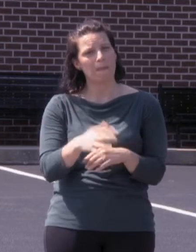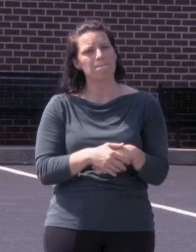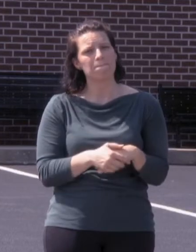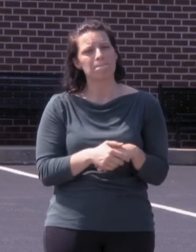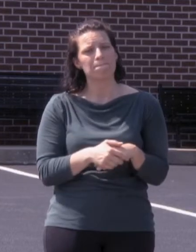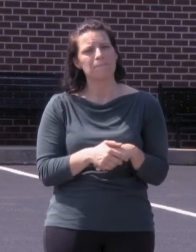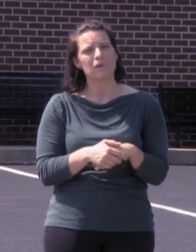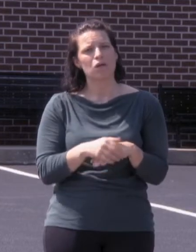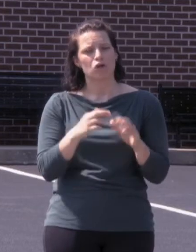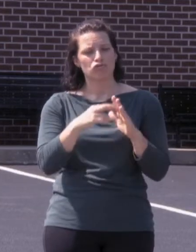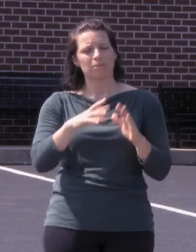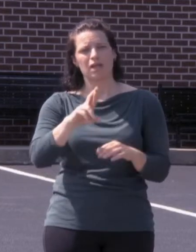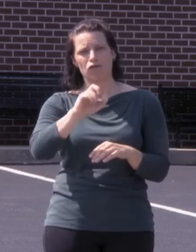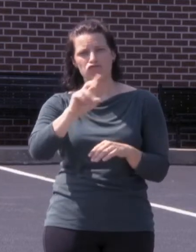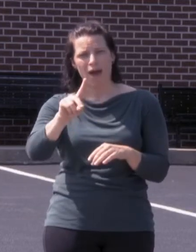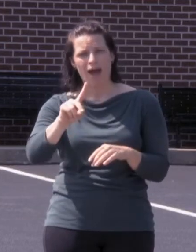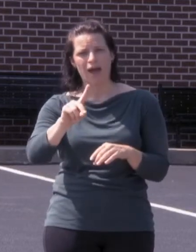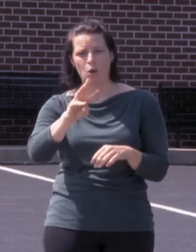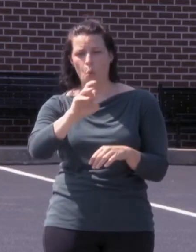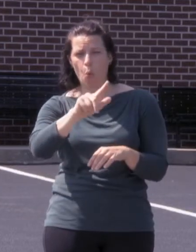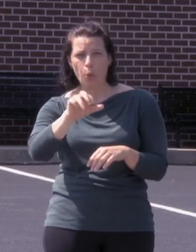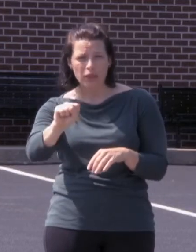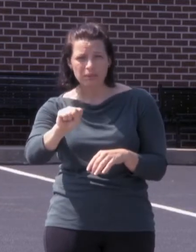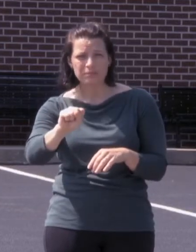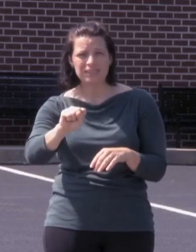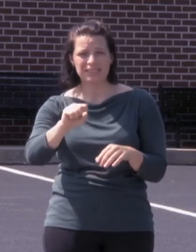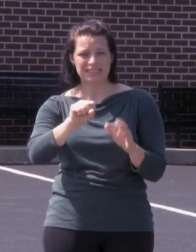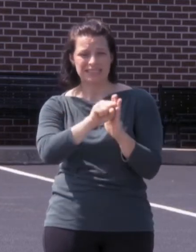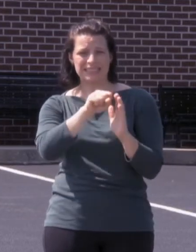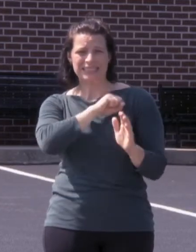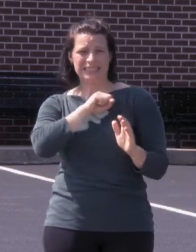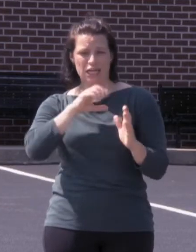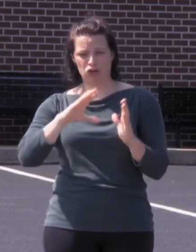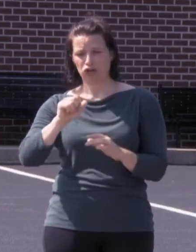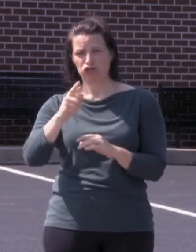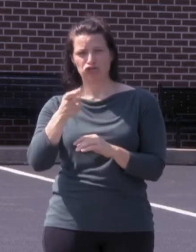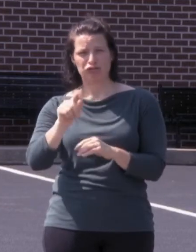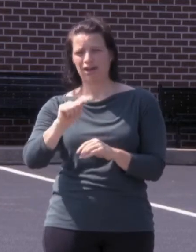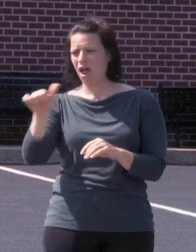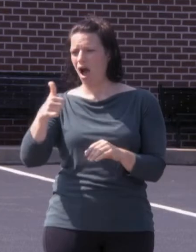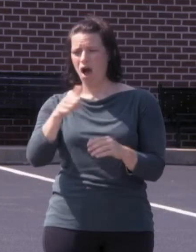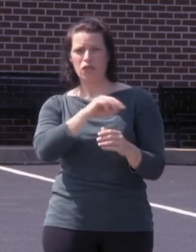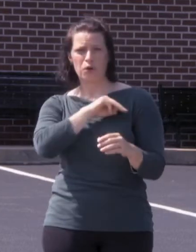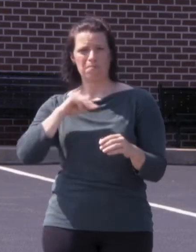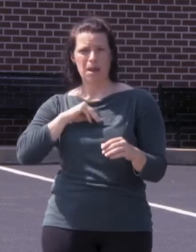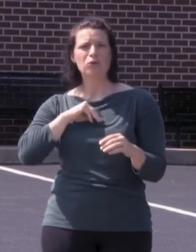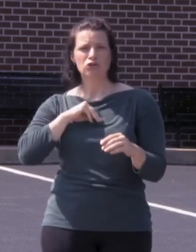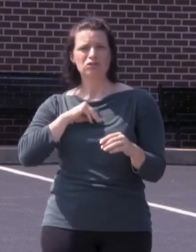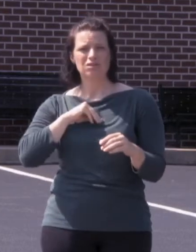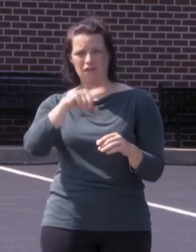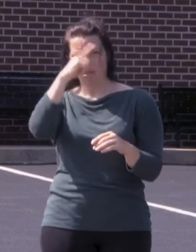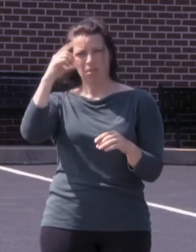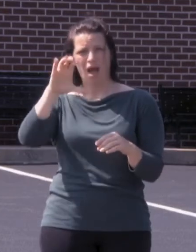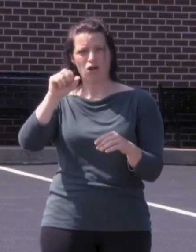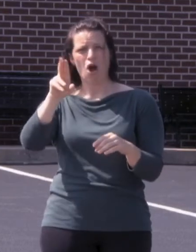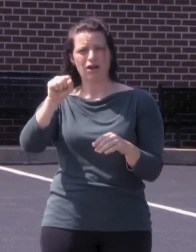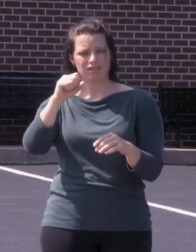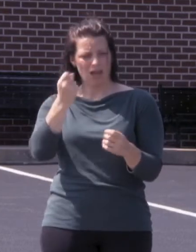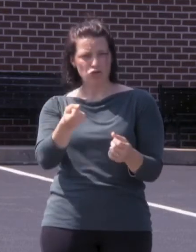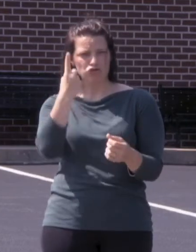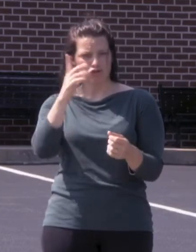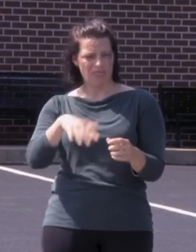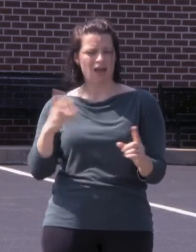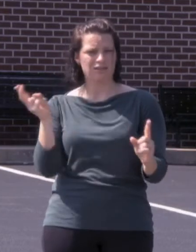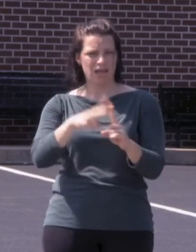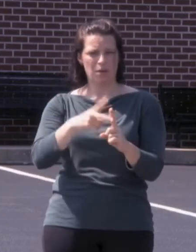Rabb, Representative Williams, Senator Street, and many of the other members of the Pennsylvania Legislative Black Caucus understood that assignment. We went